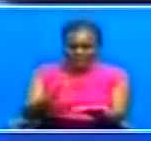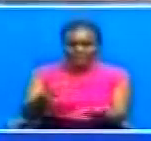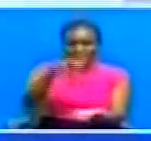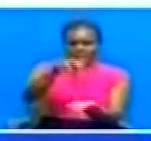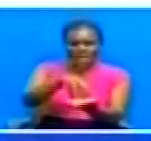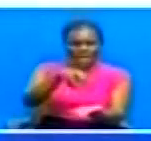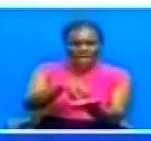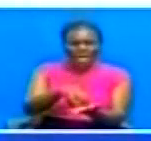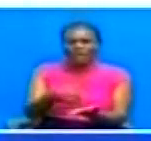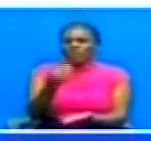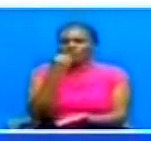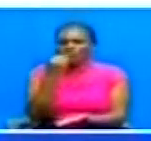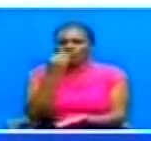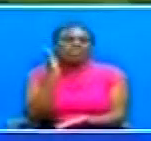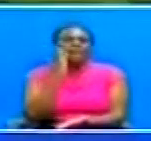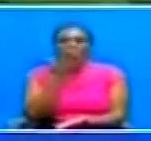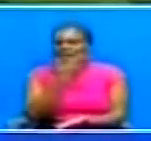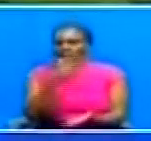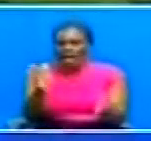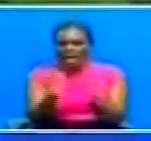food color, yogurt, to even wine.